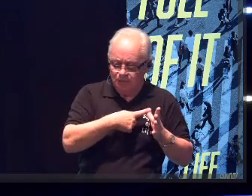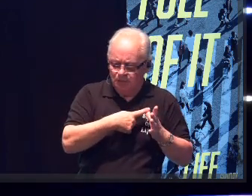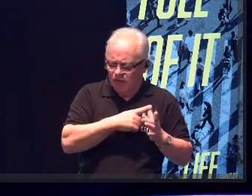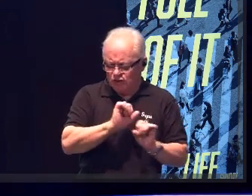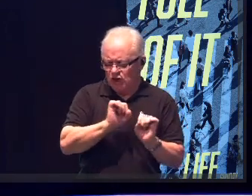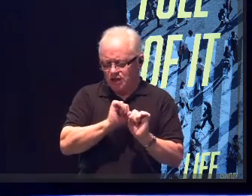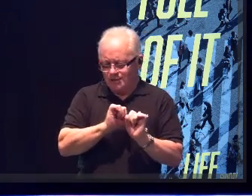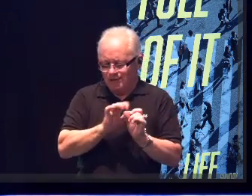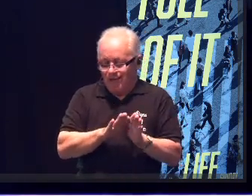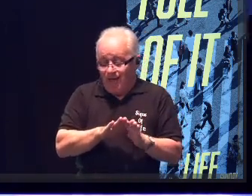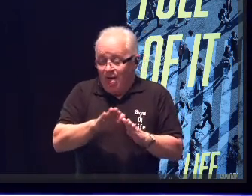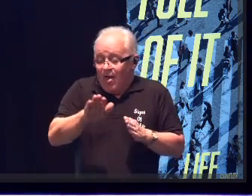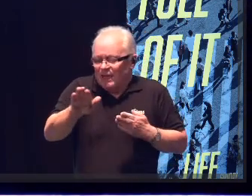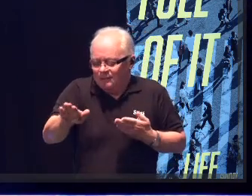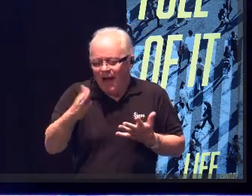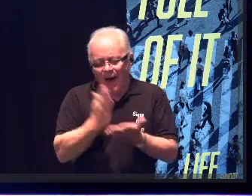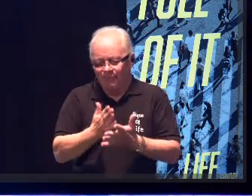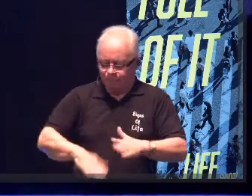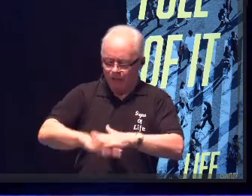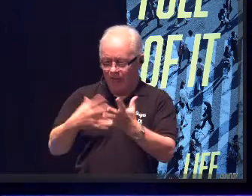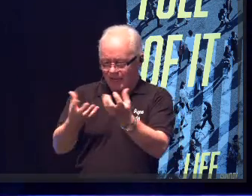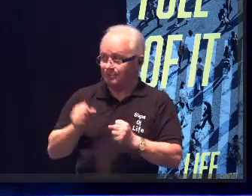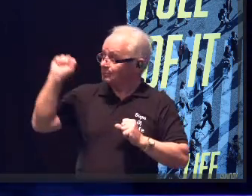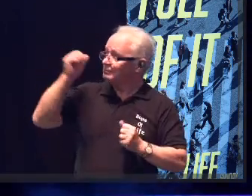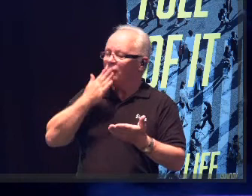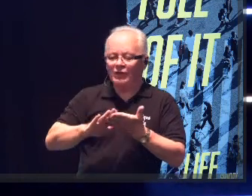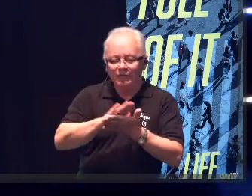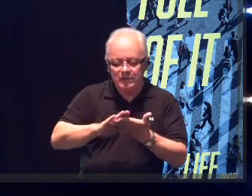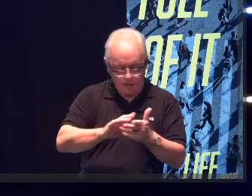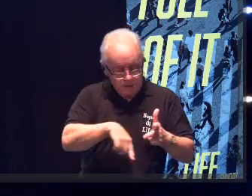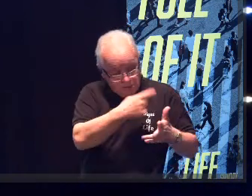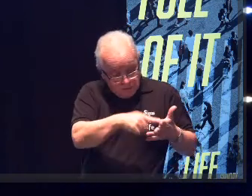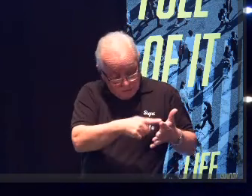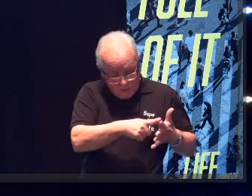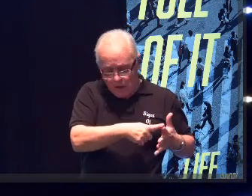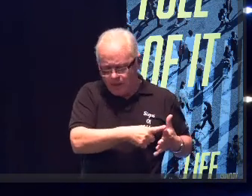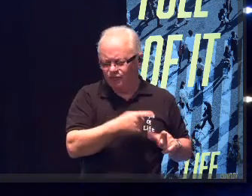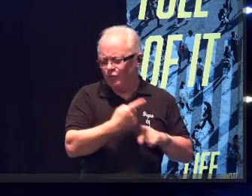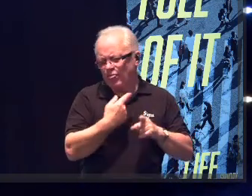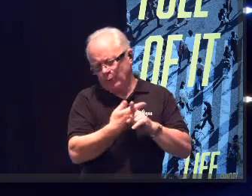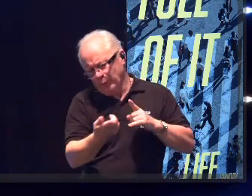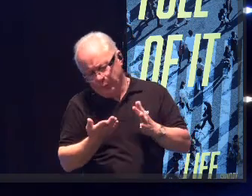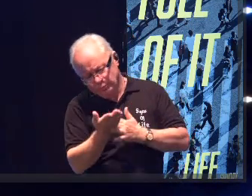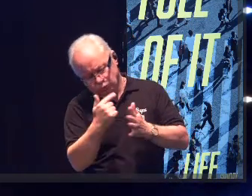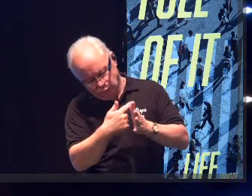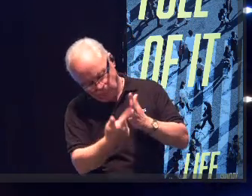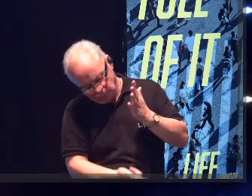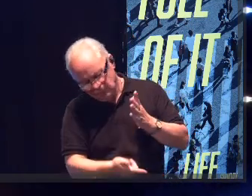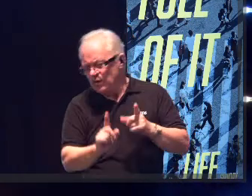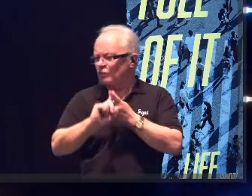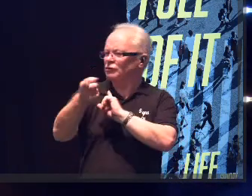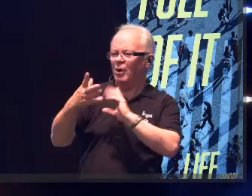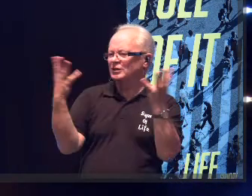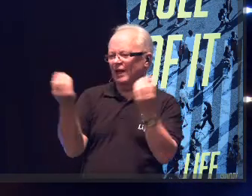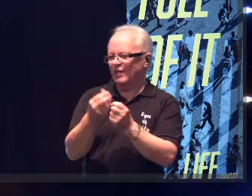We haven't quite taken the step of accepting his forgiveness. The second one is this. I'm going to talk through all these and then we're all going to respond together so nobody knows